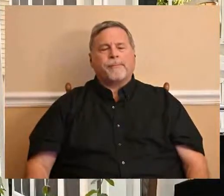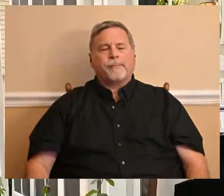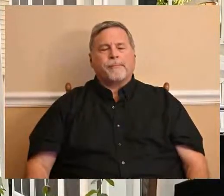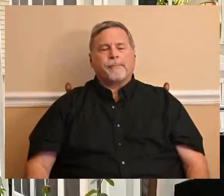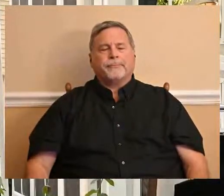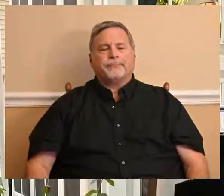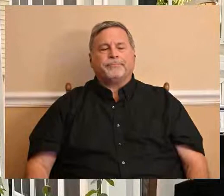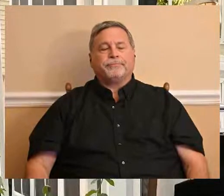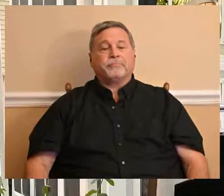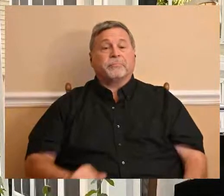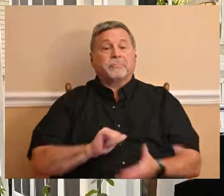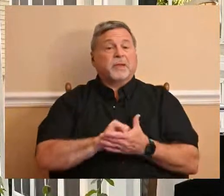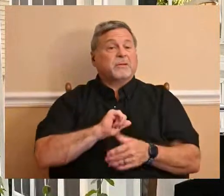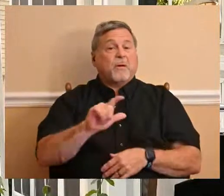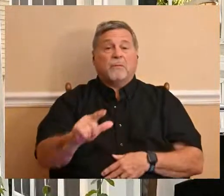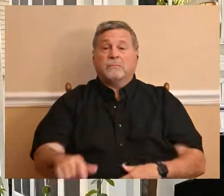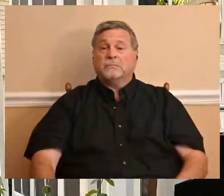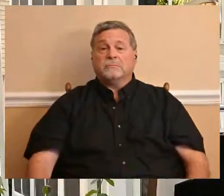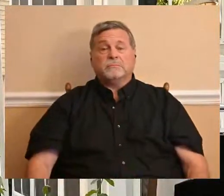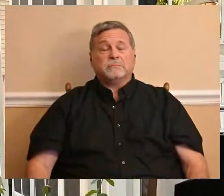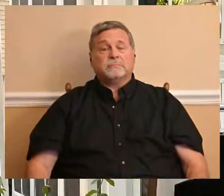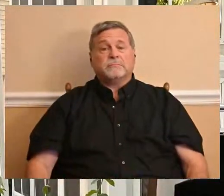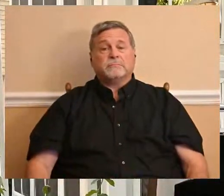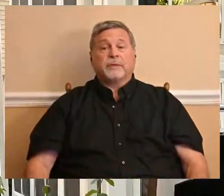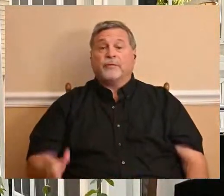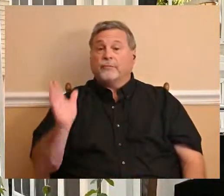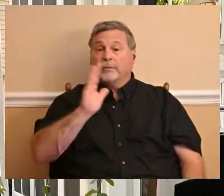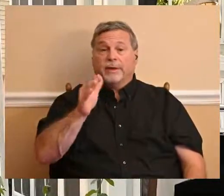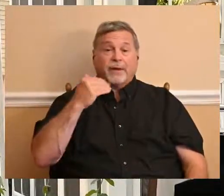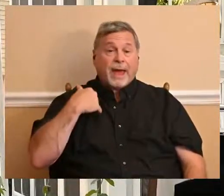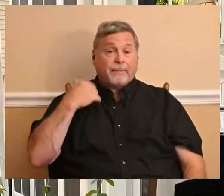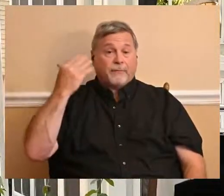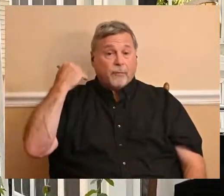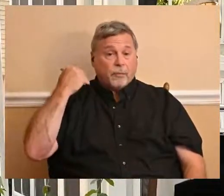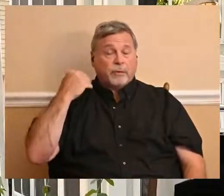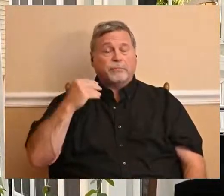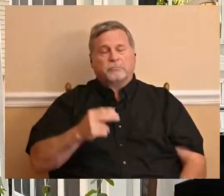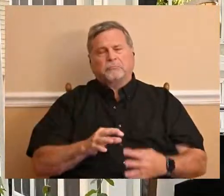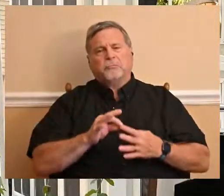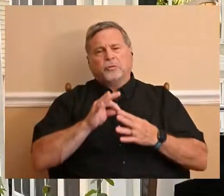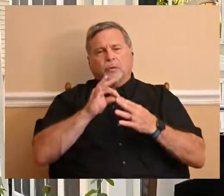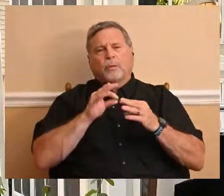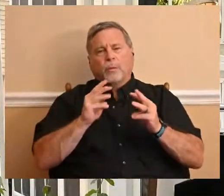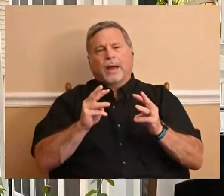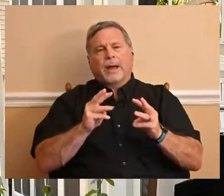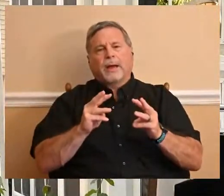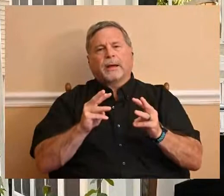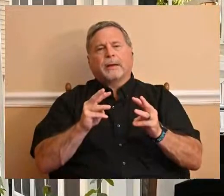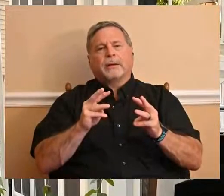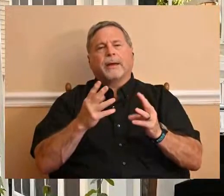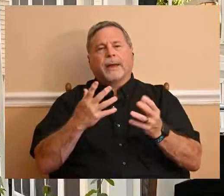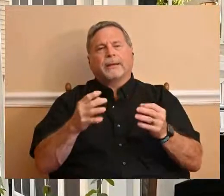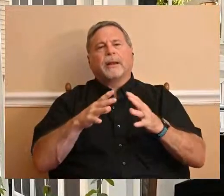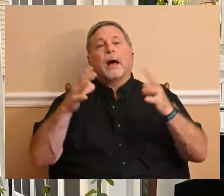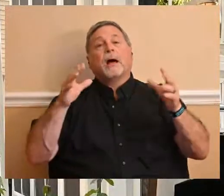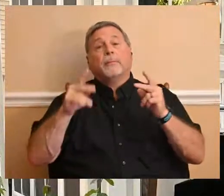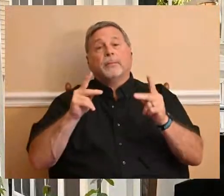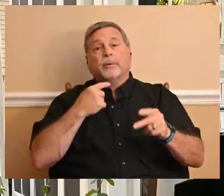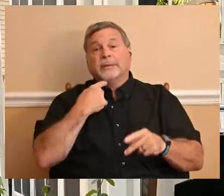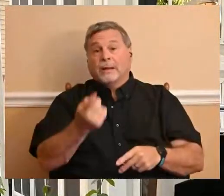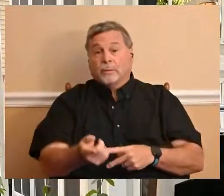And this is all we're doing. So if you've never had this before, it's a really unique way. And lots of people will tell